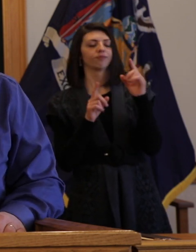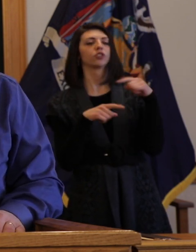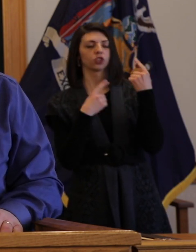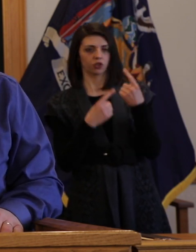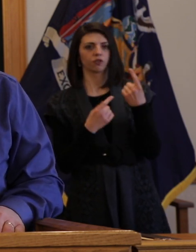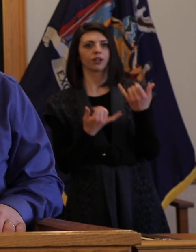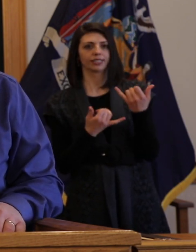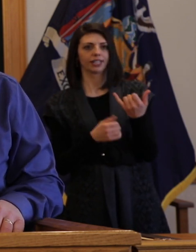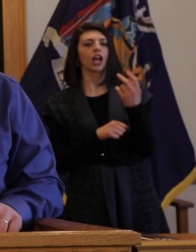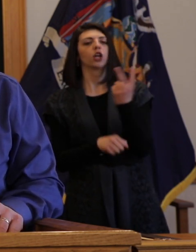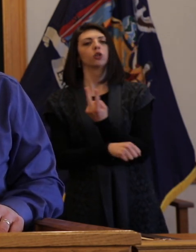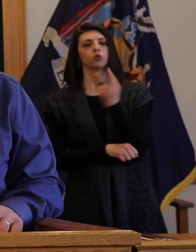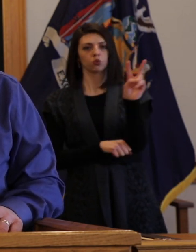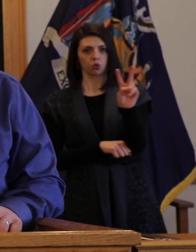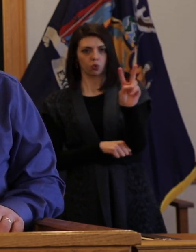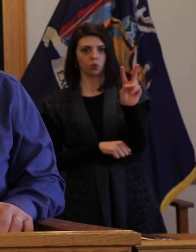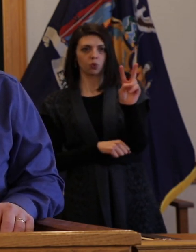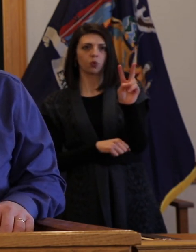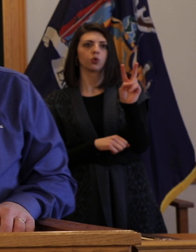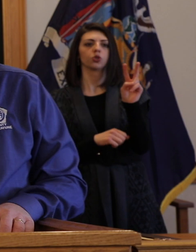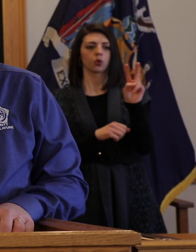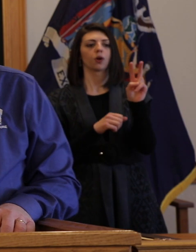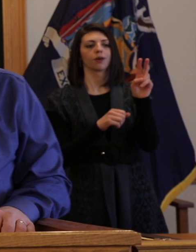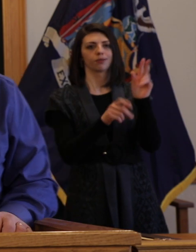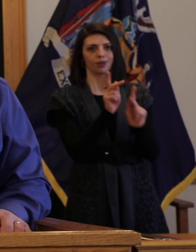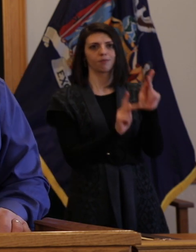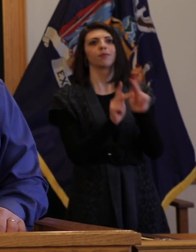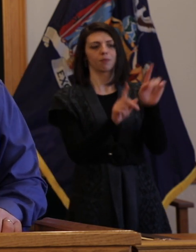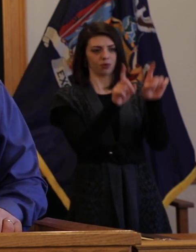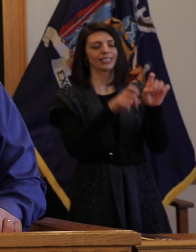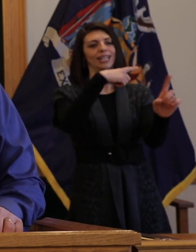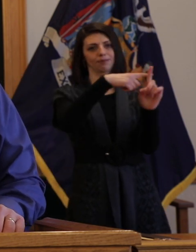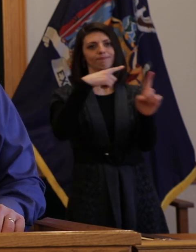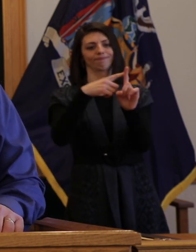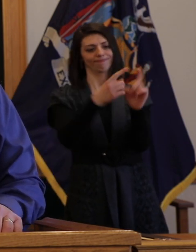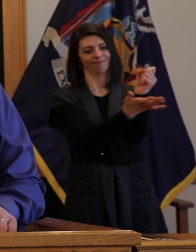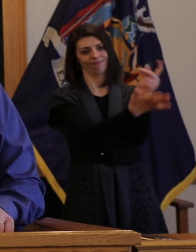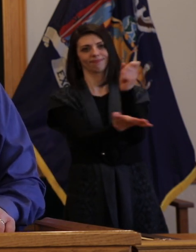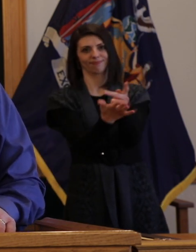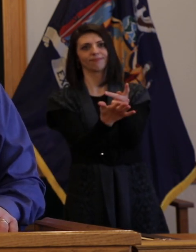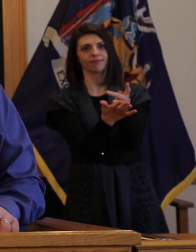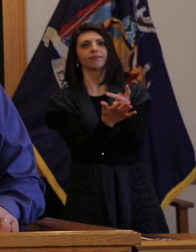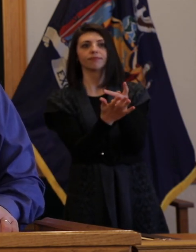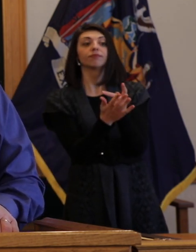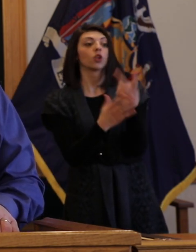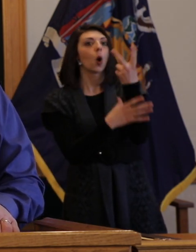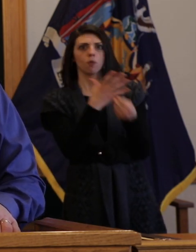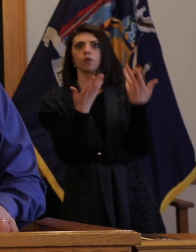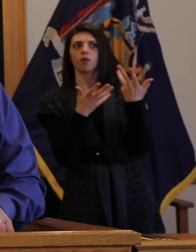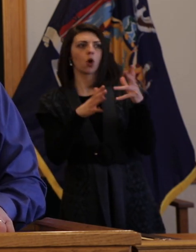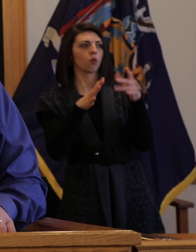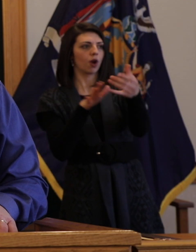tested positive for coronavirus. Both individuals were tested on March 18th and have been in precautionary